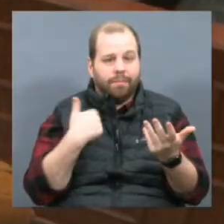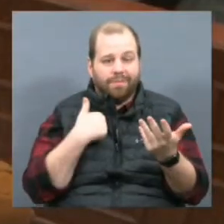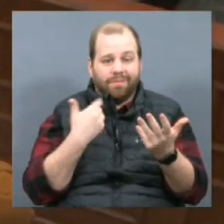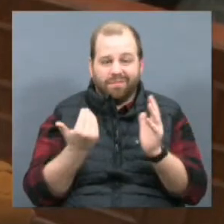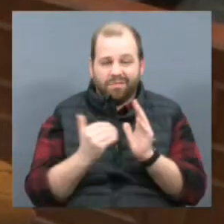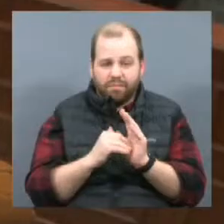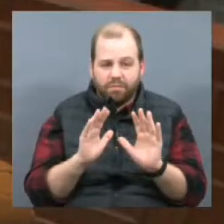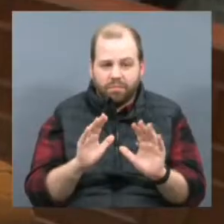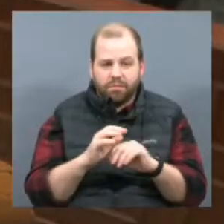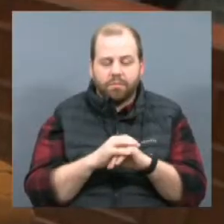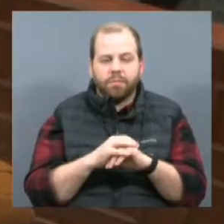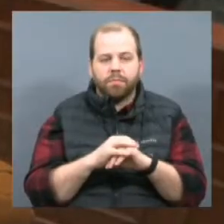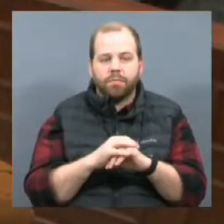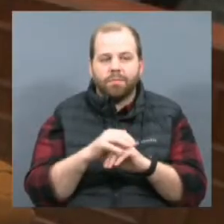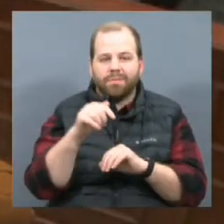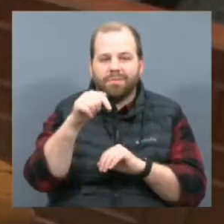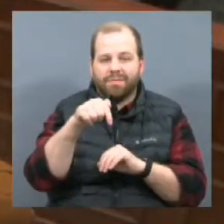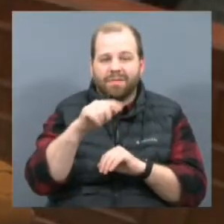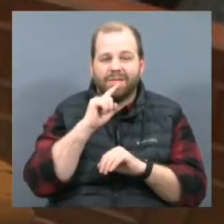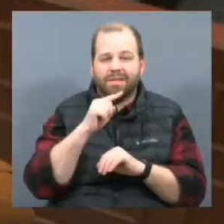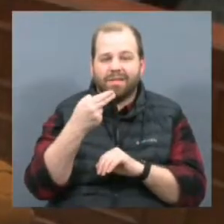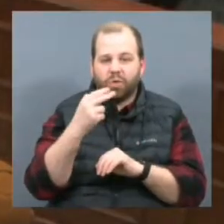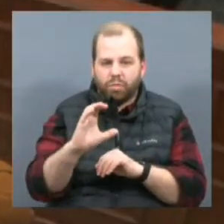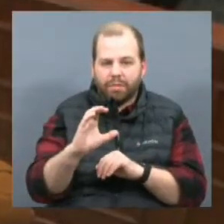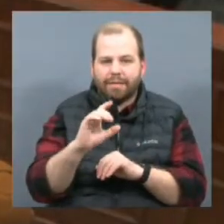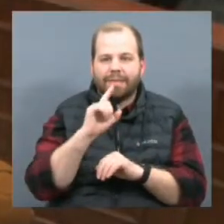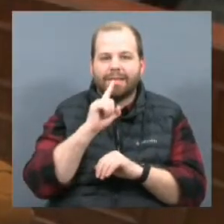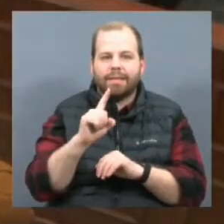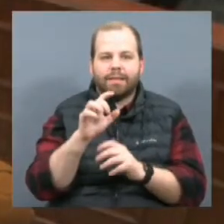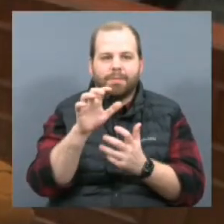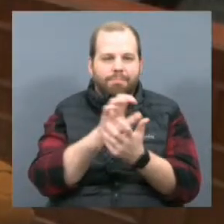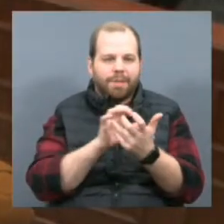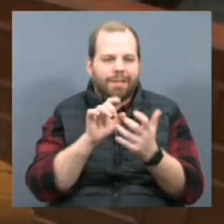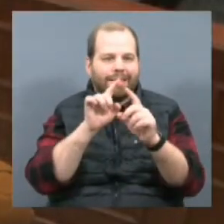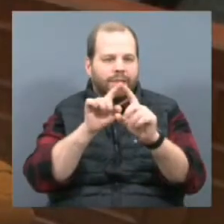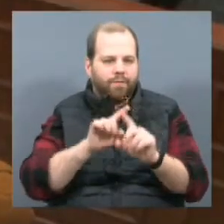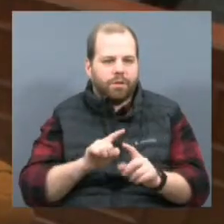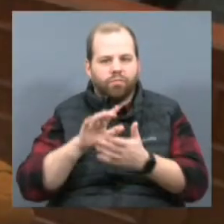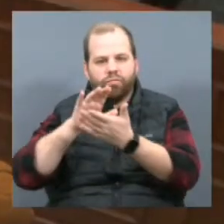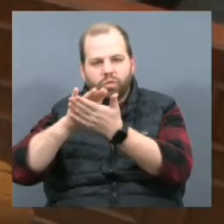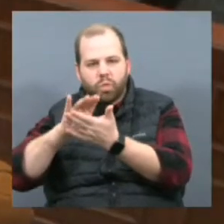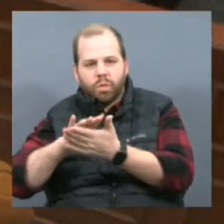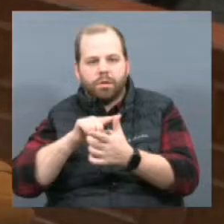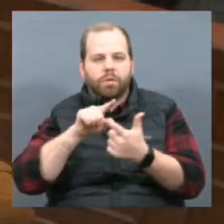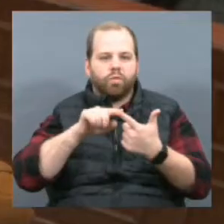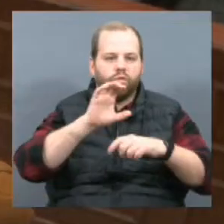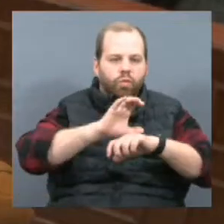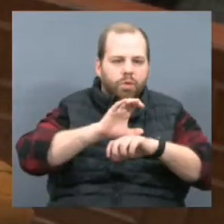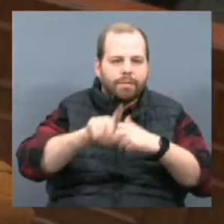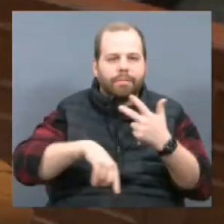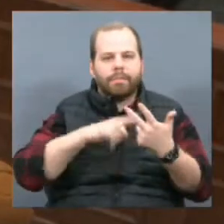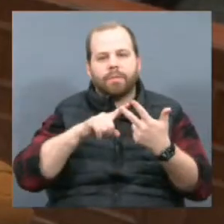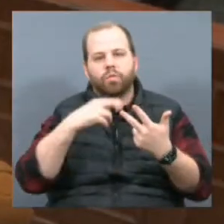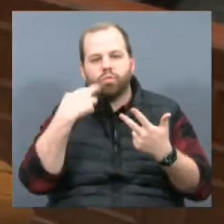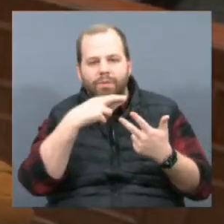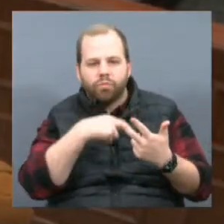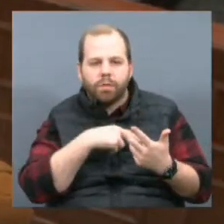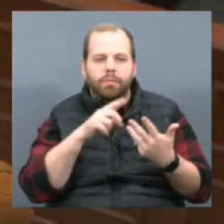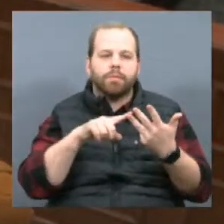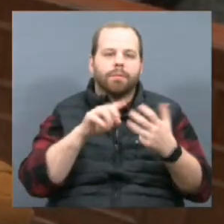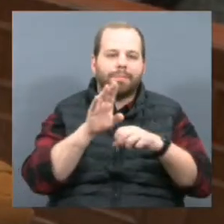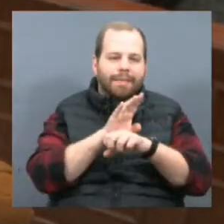again, this is Hillcrest. Hillcrest is a mixture of schools and churches and restaurants